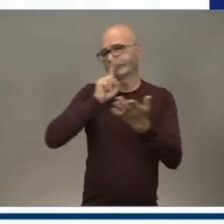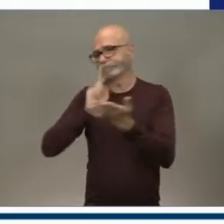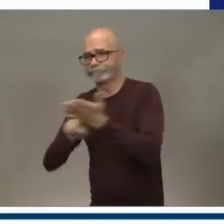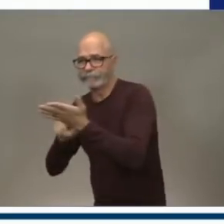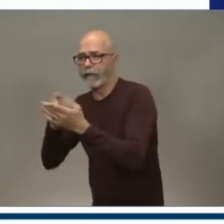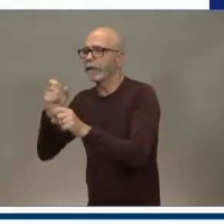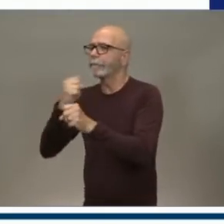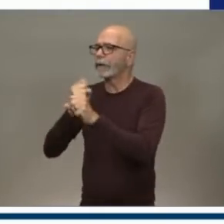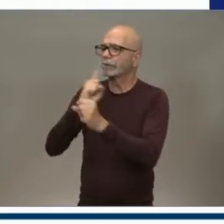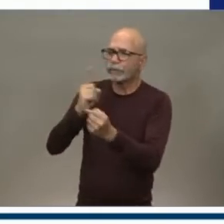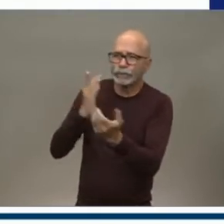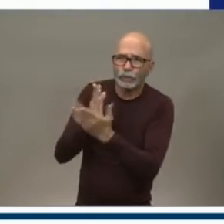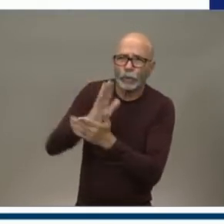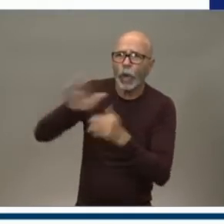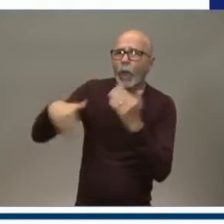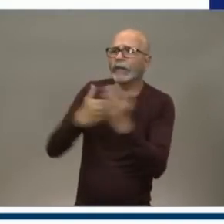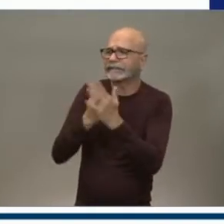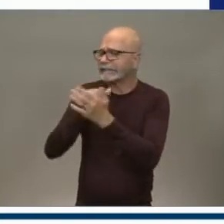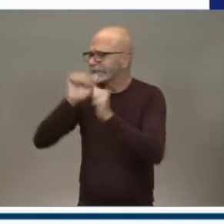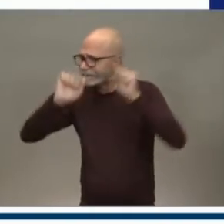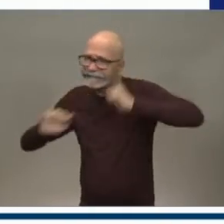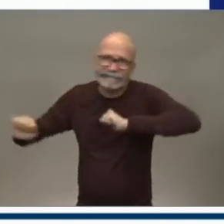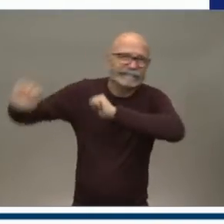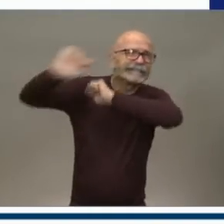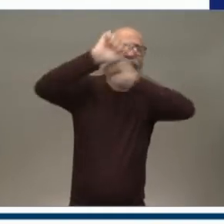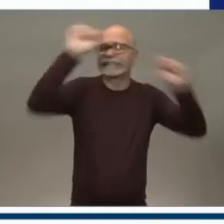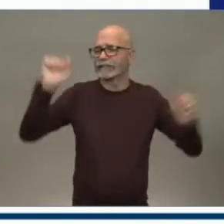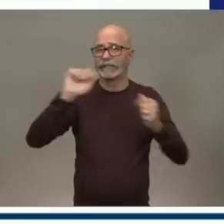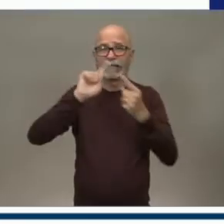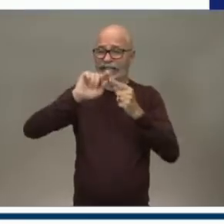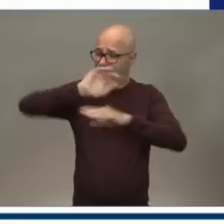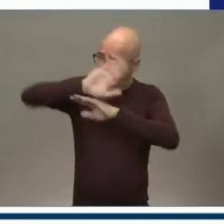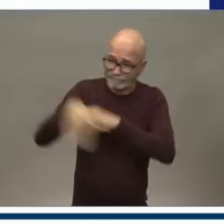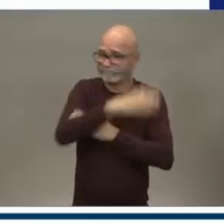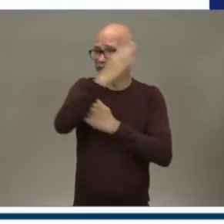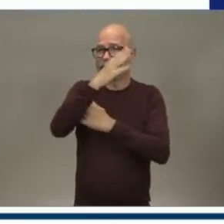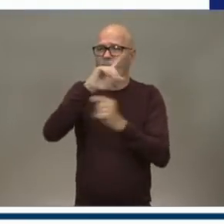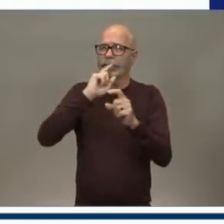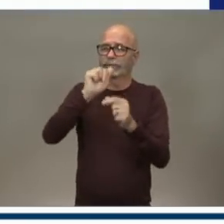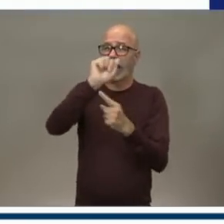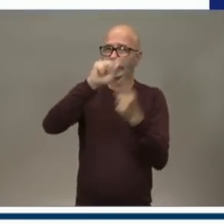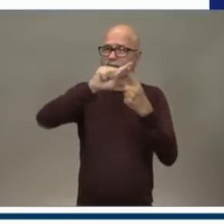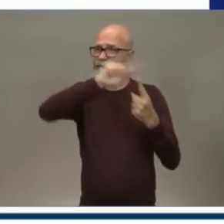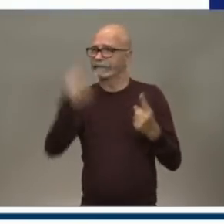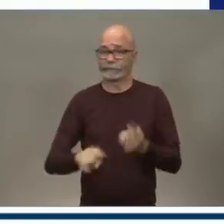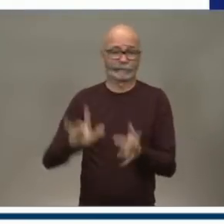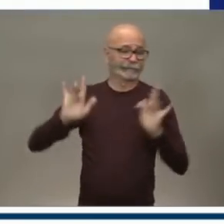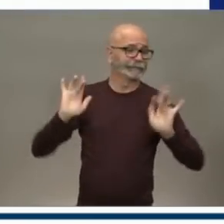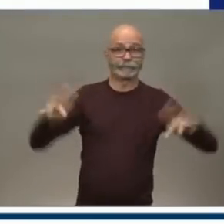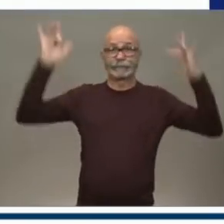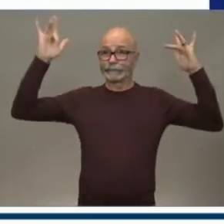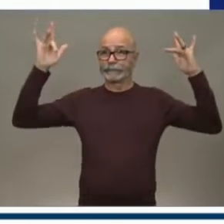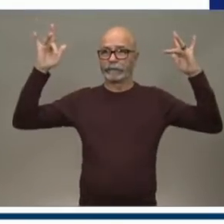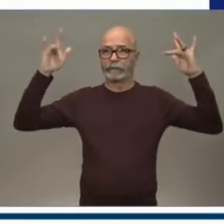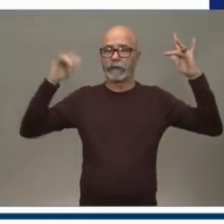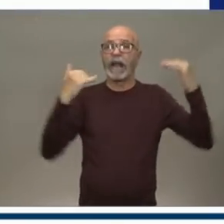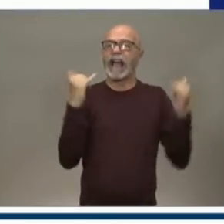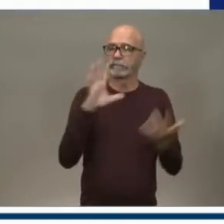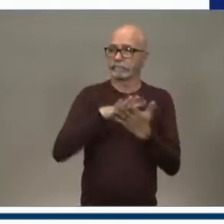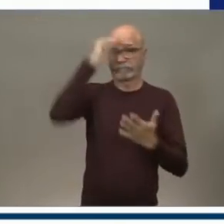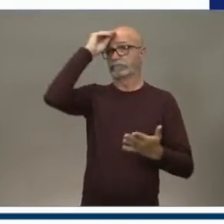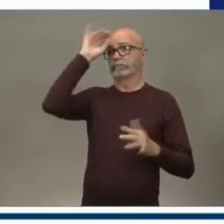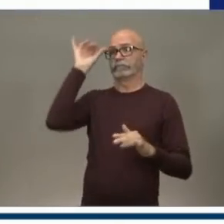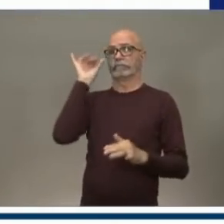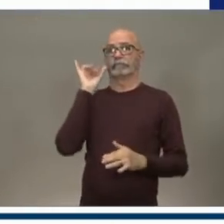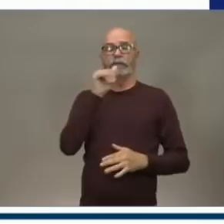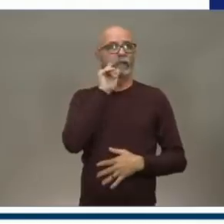dive to sanitize the school. This is a wake-up call. COVID is not just entering 2 of our